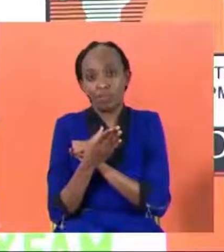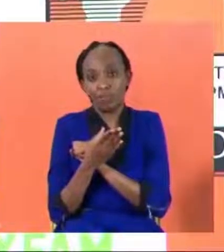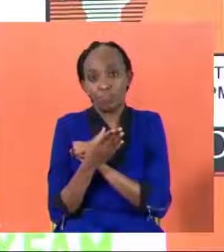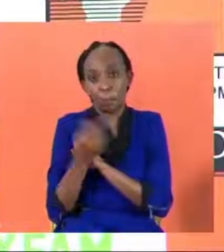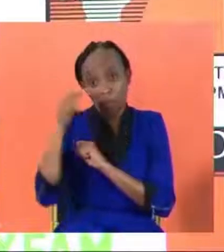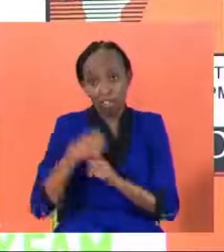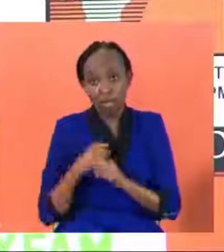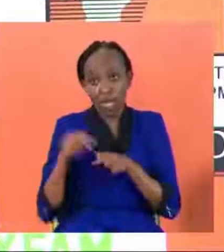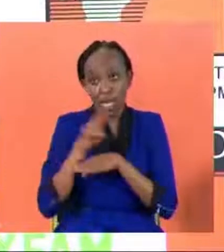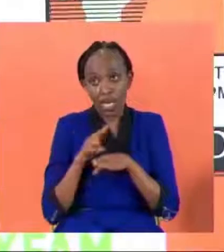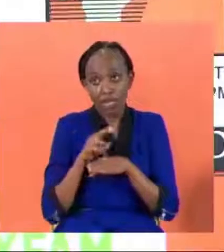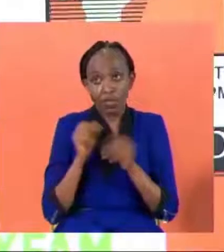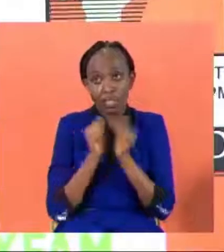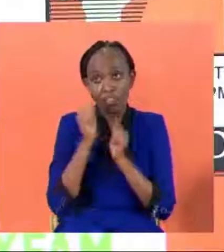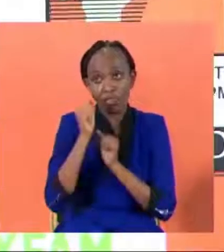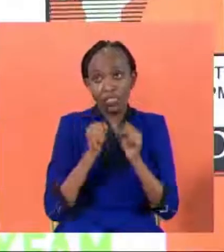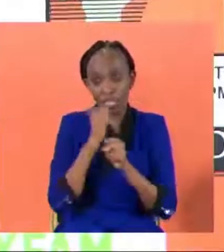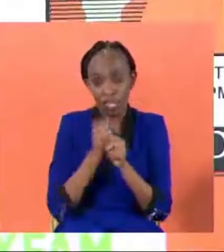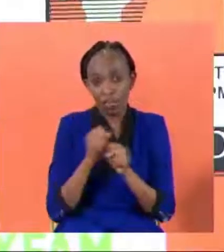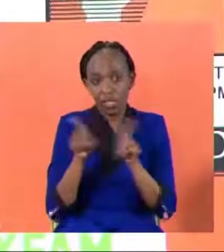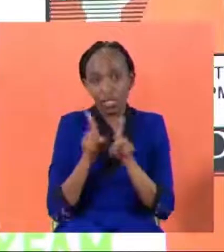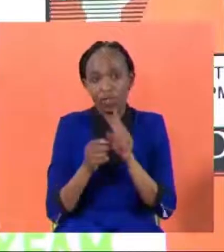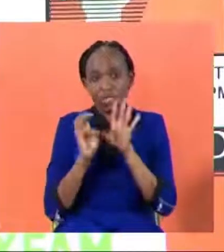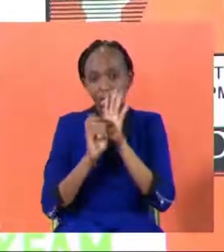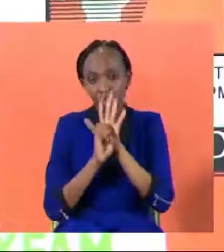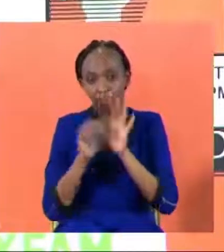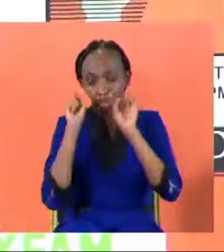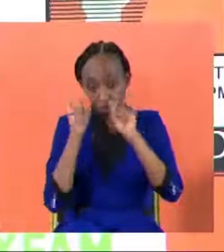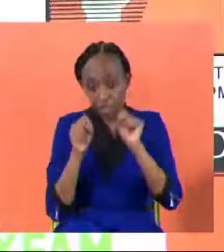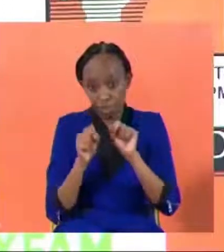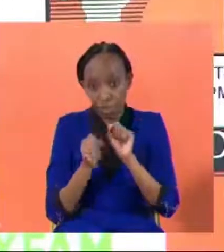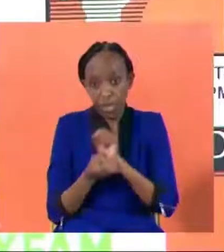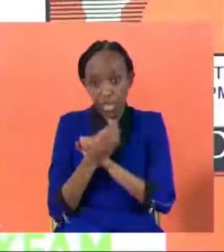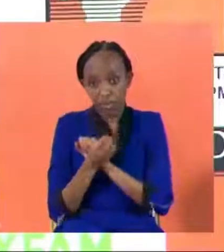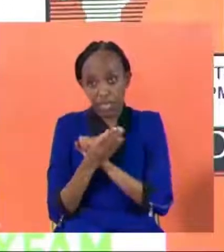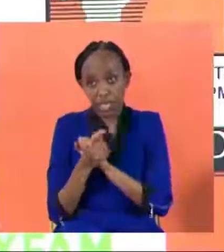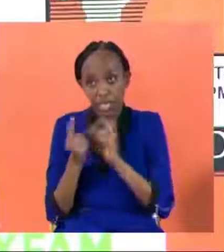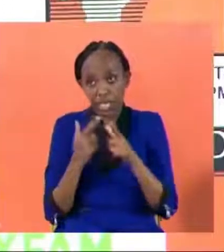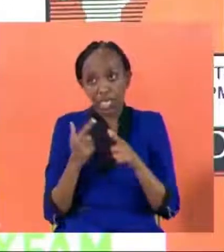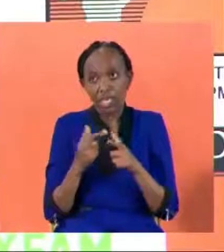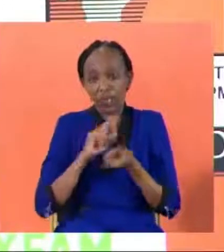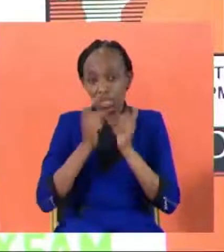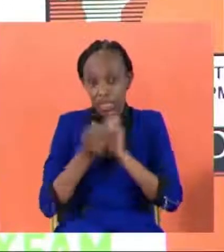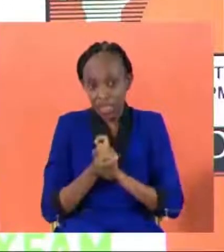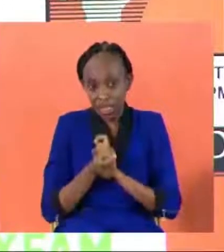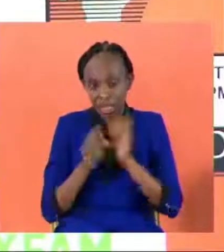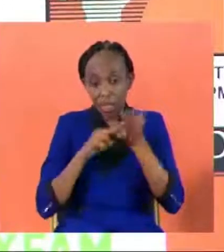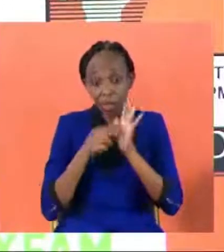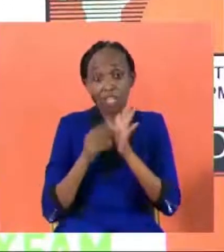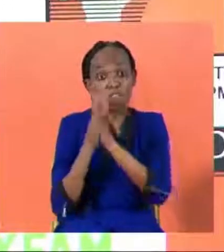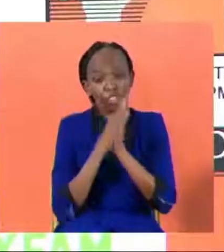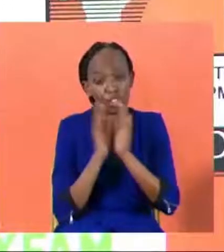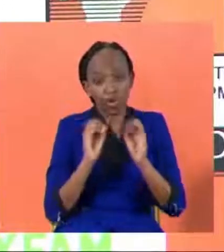for me, I use my 15-year-old as an example. If I'm able to explain it to him, you're not changing the meaning of the